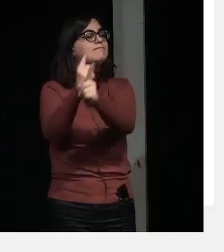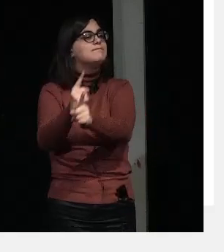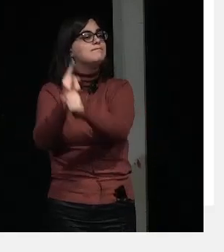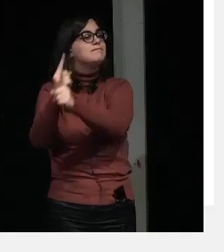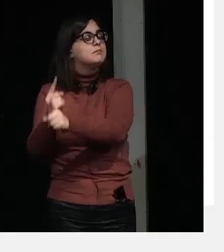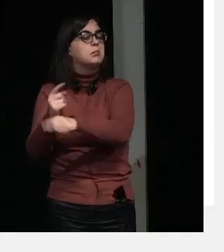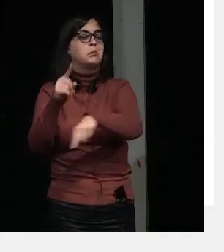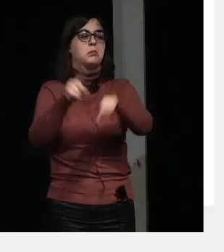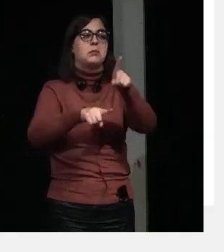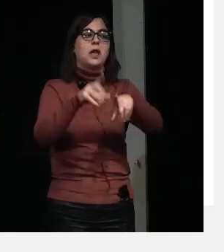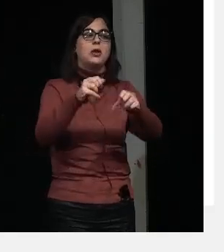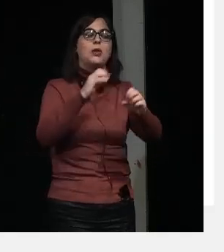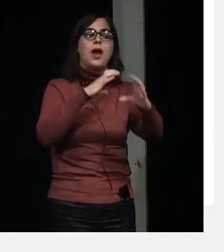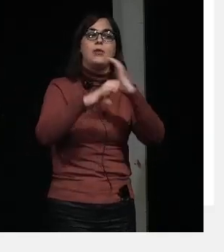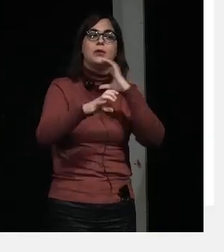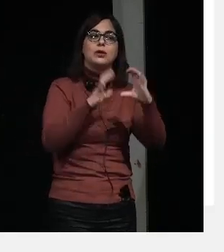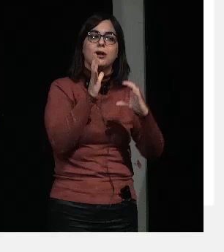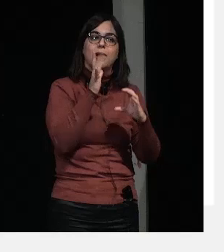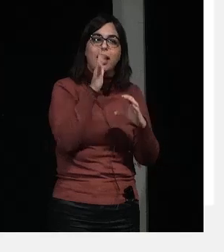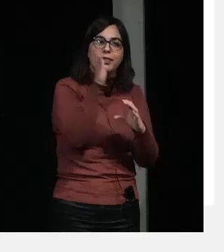communication disorders,